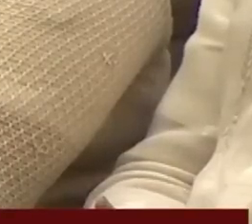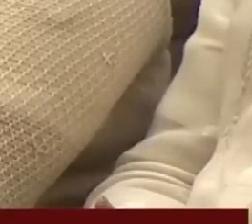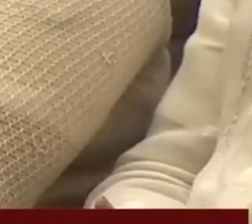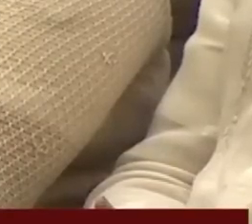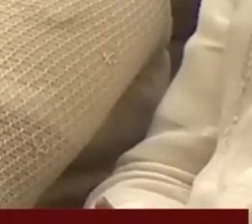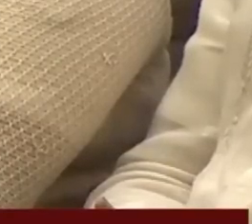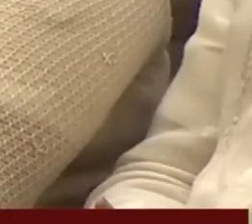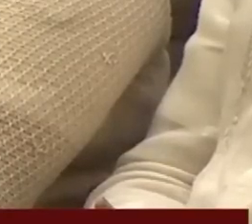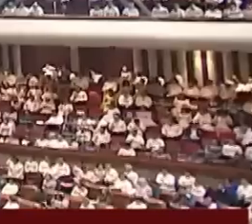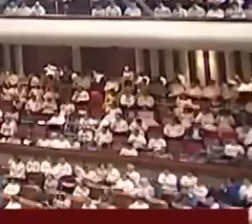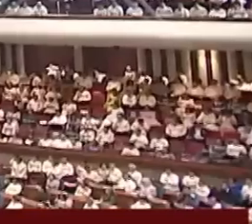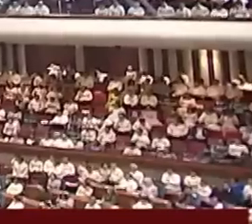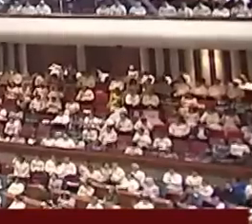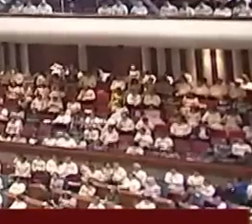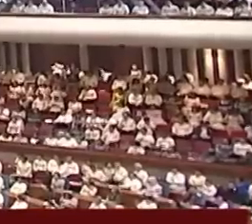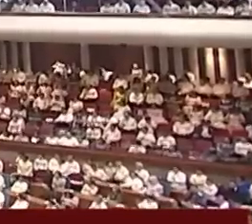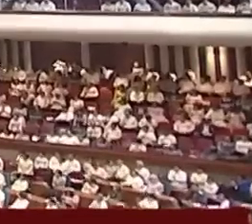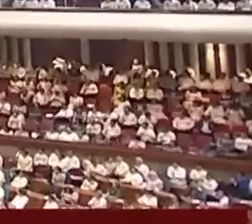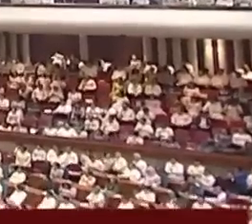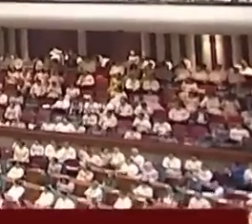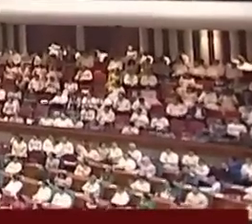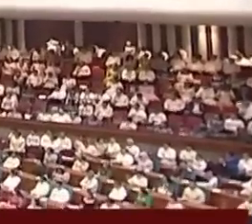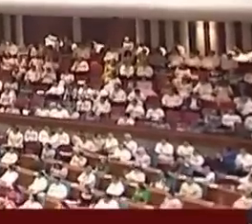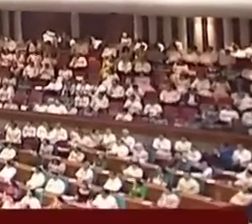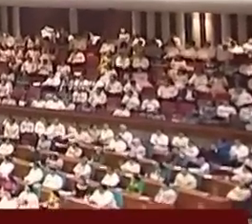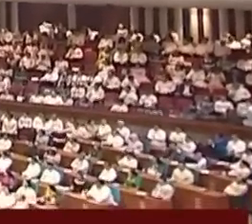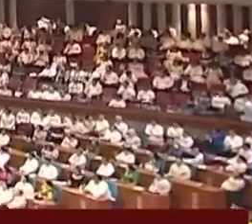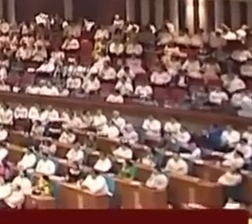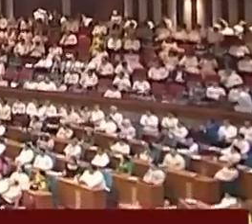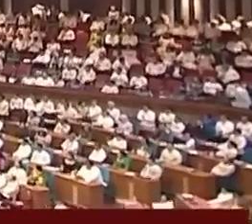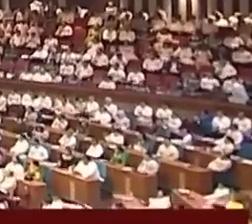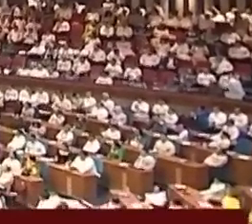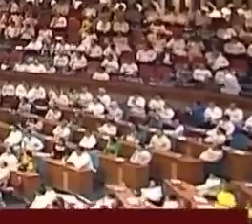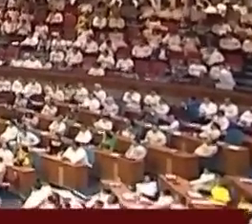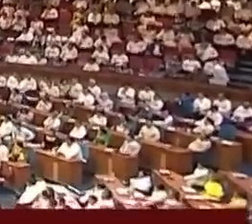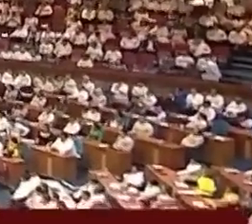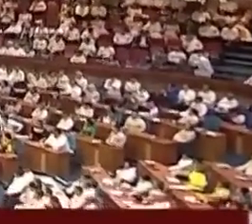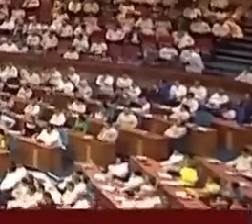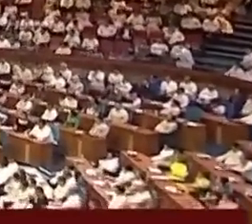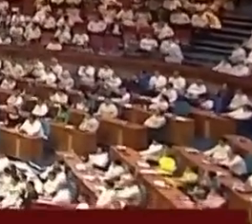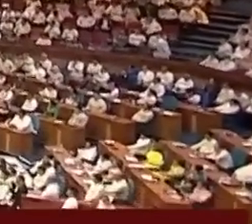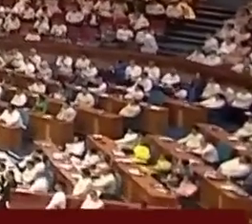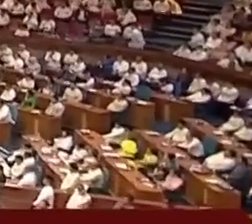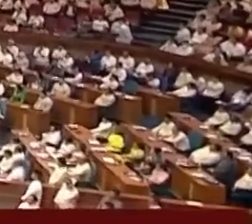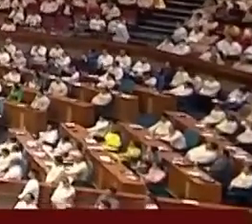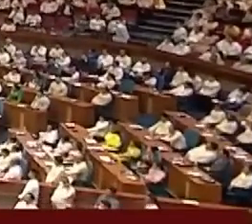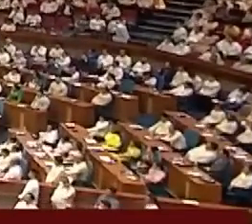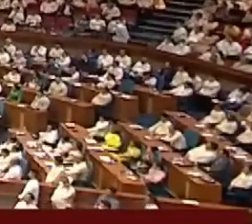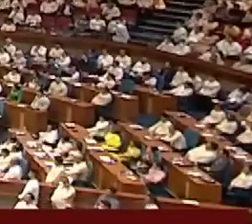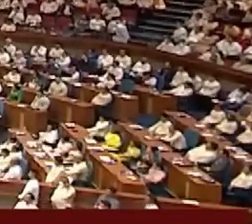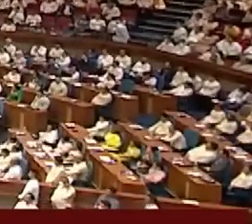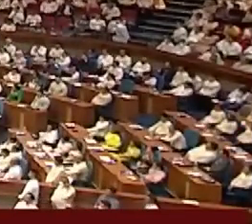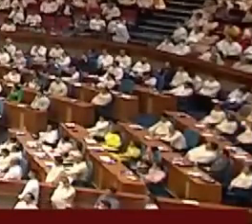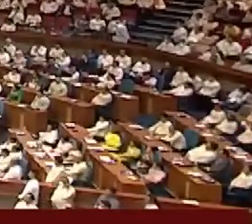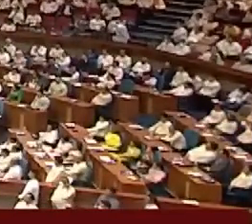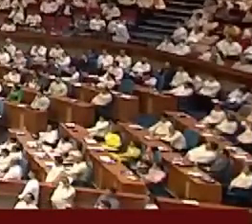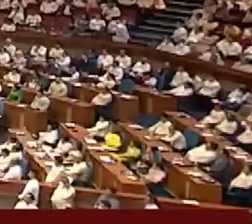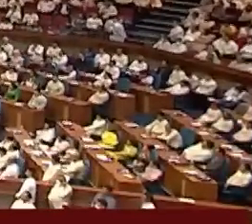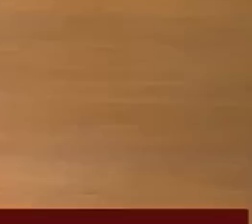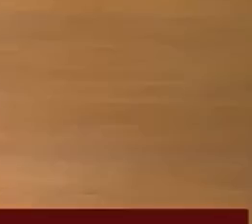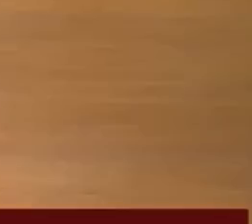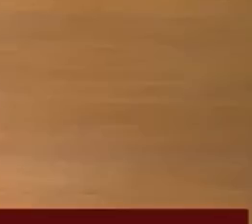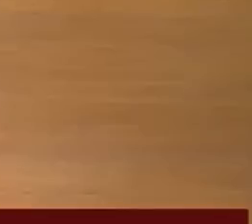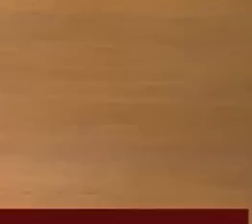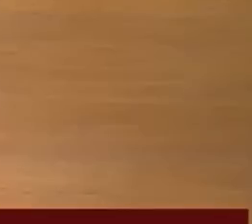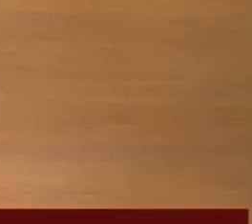Workers Mobile to make the journey of our overseas Filipino workers easier. Because of system upgrades, our internet speed